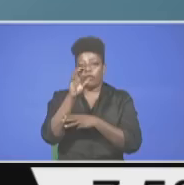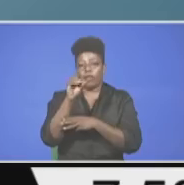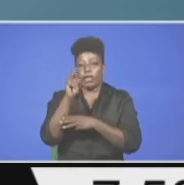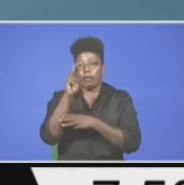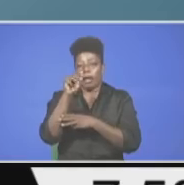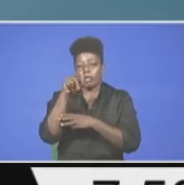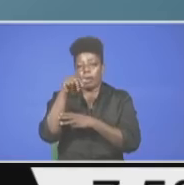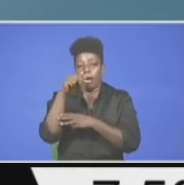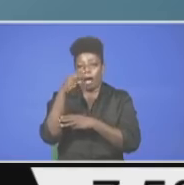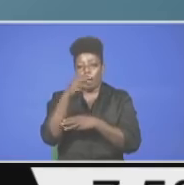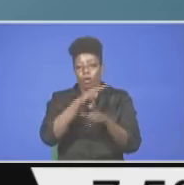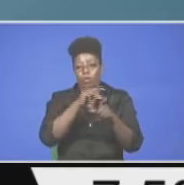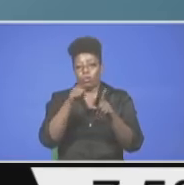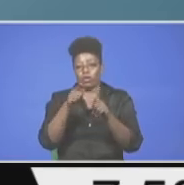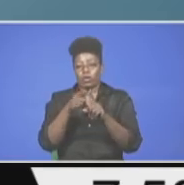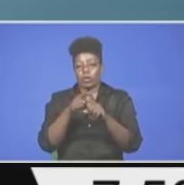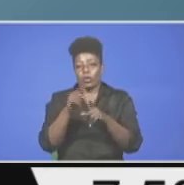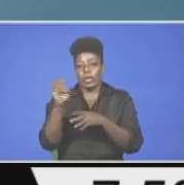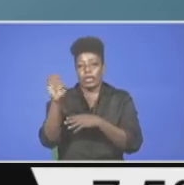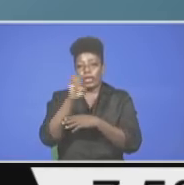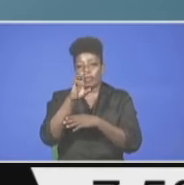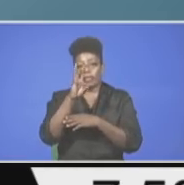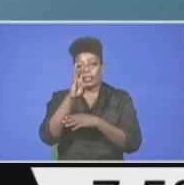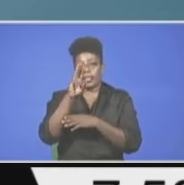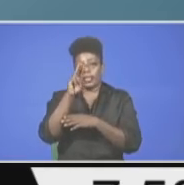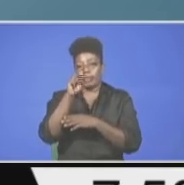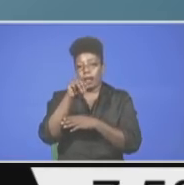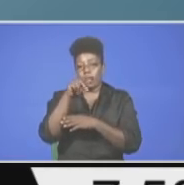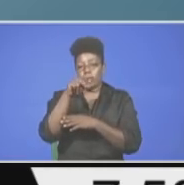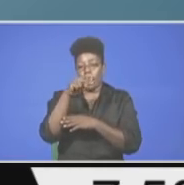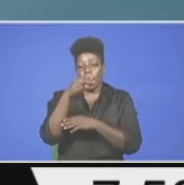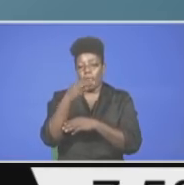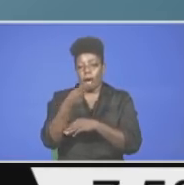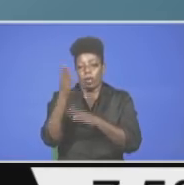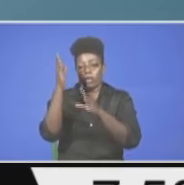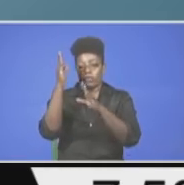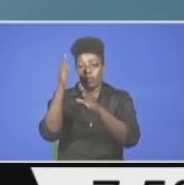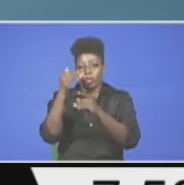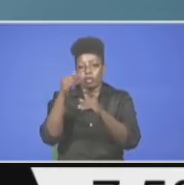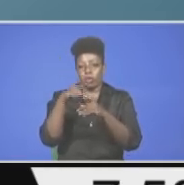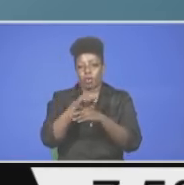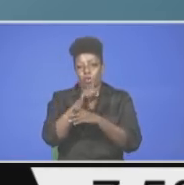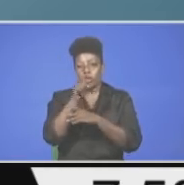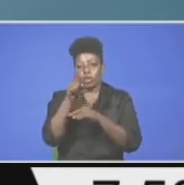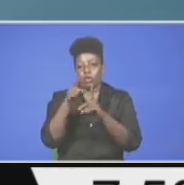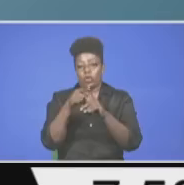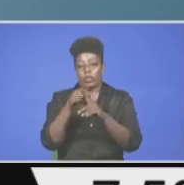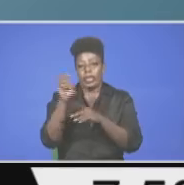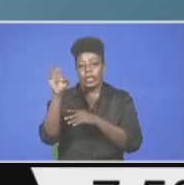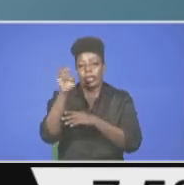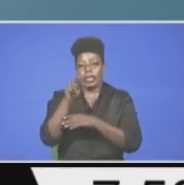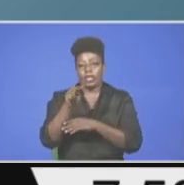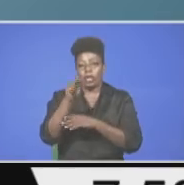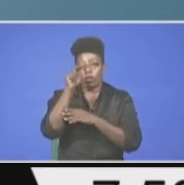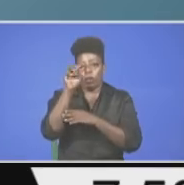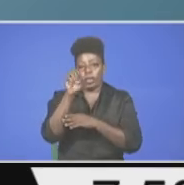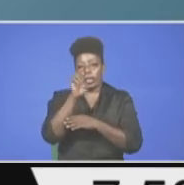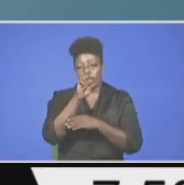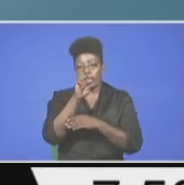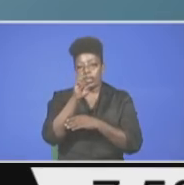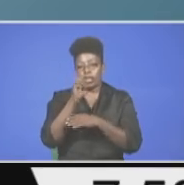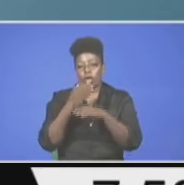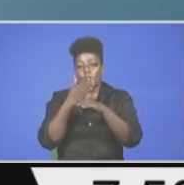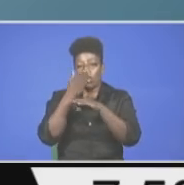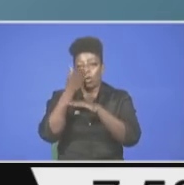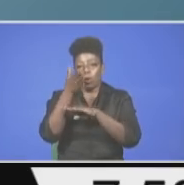hour, now drifting towards the east at about 6 miles per hour. And we expect it to take a more turn towards the east-northeast and eventually northeast over